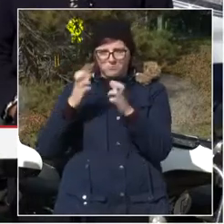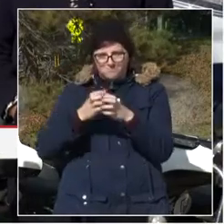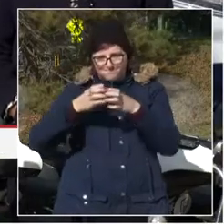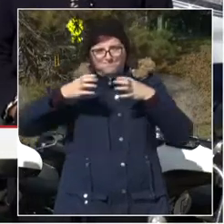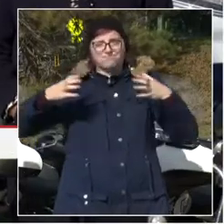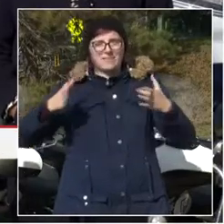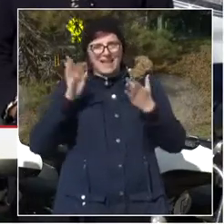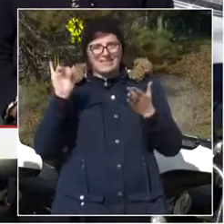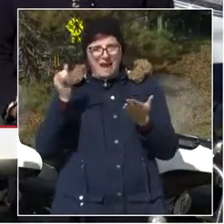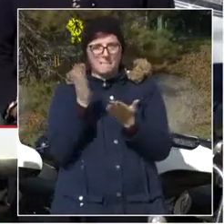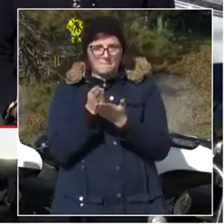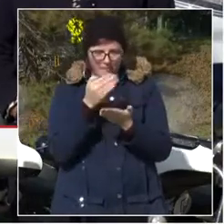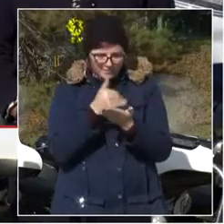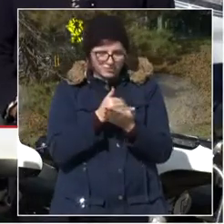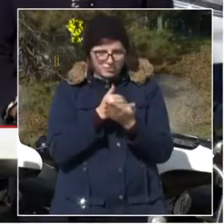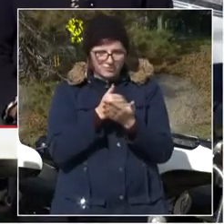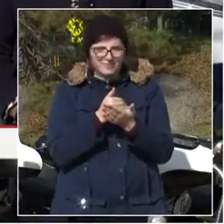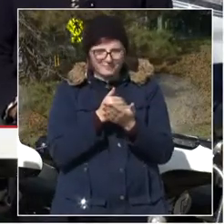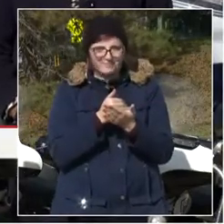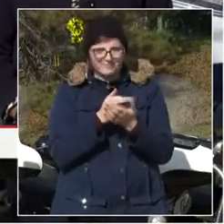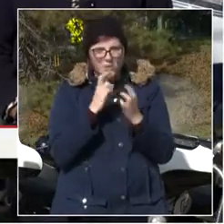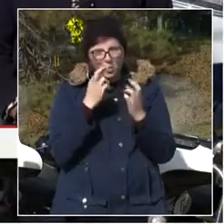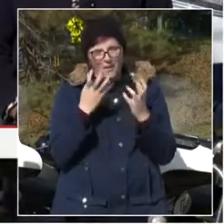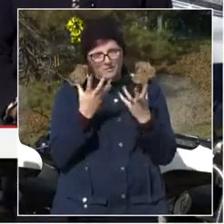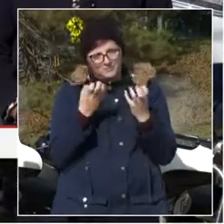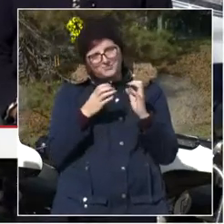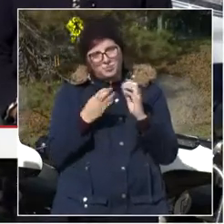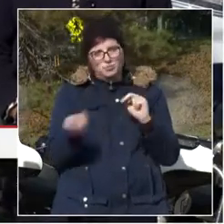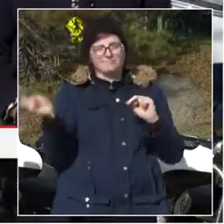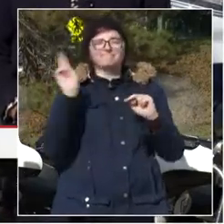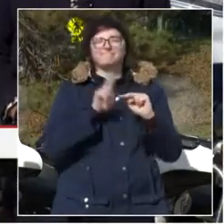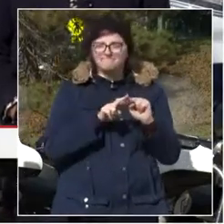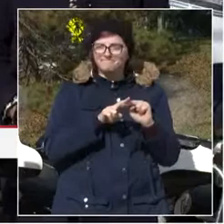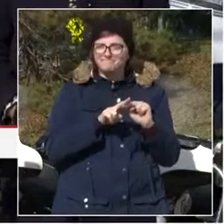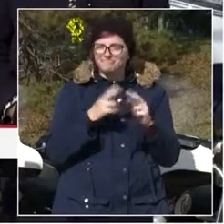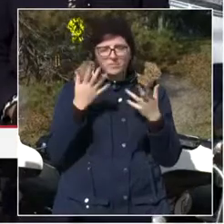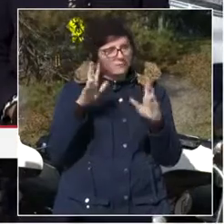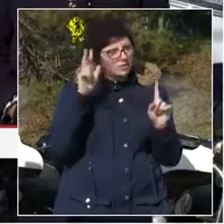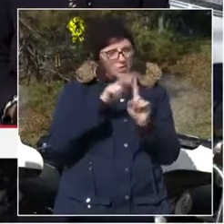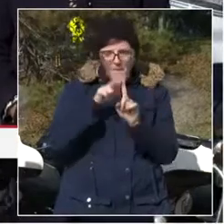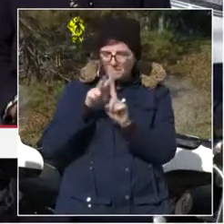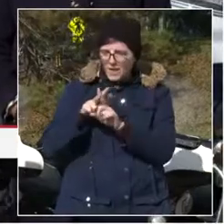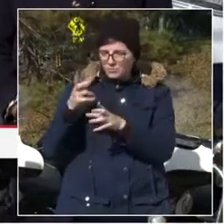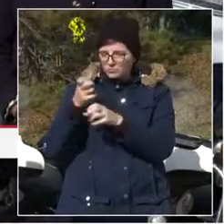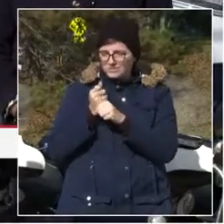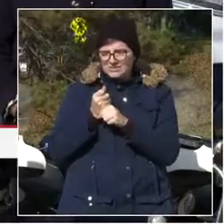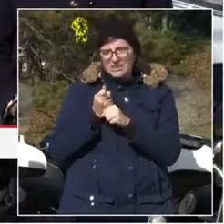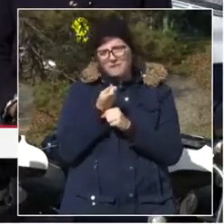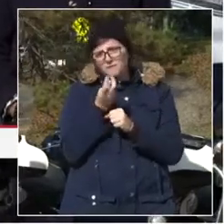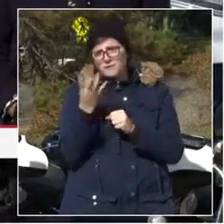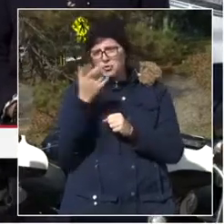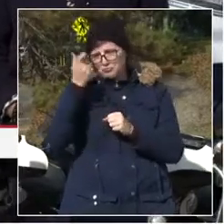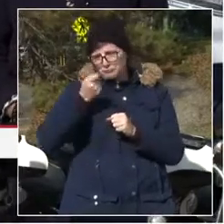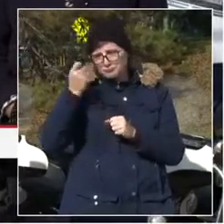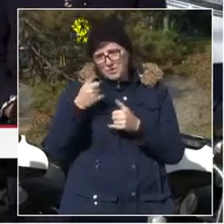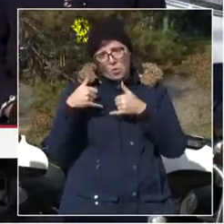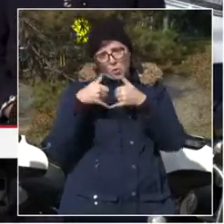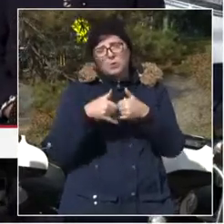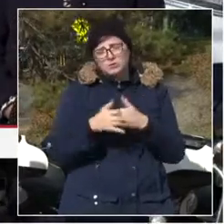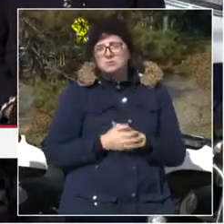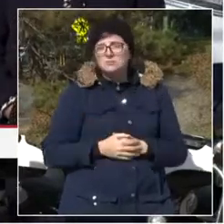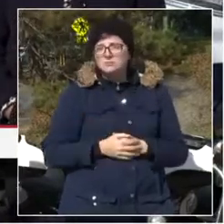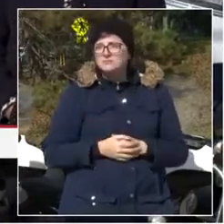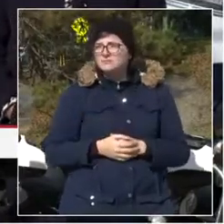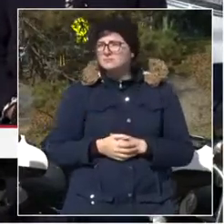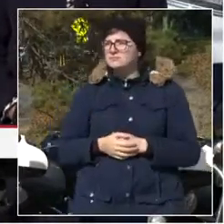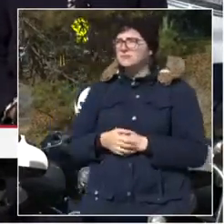expand and exceed that $3.3 billion. And we've already applied for and received several awards.